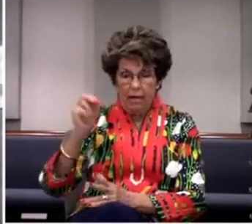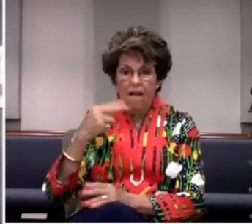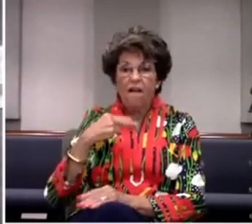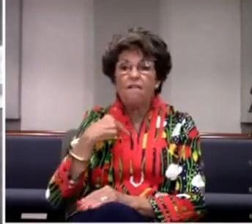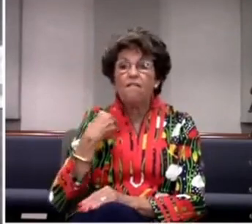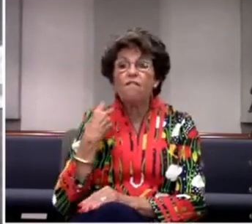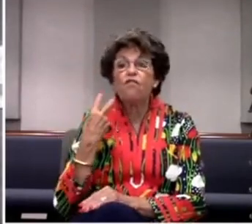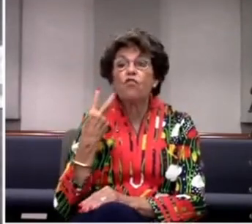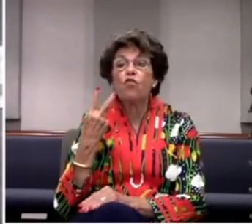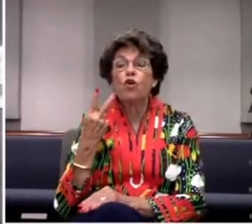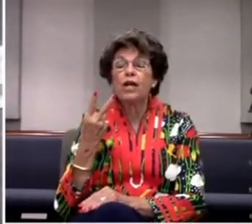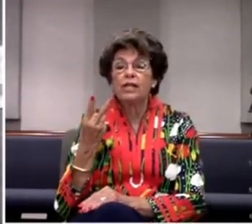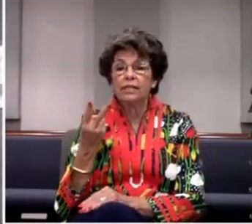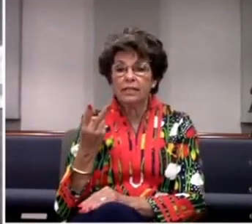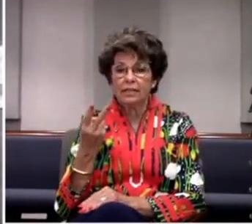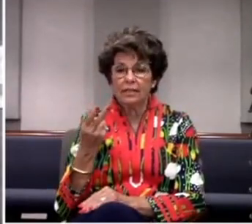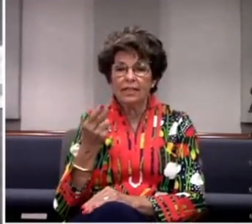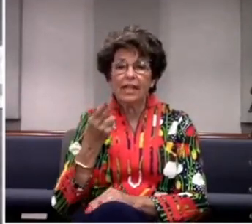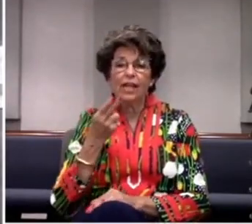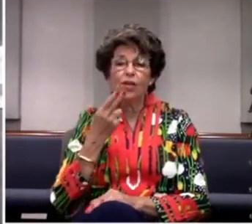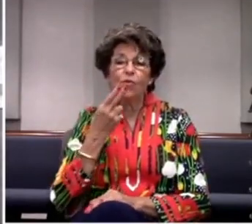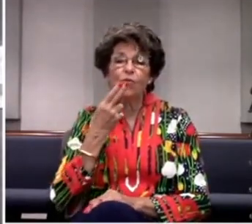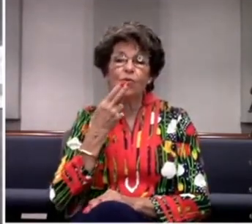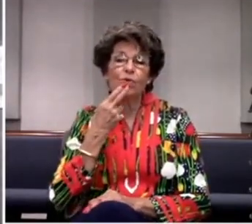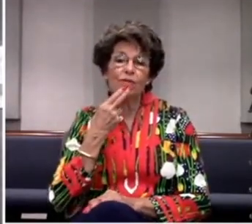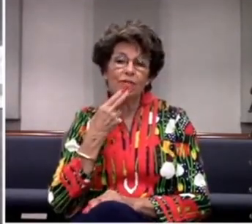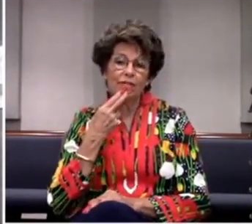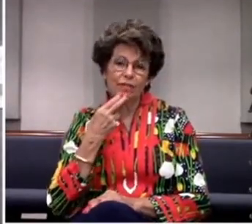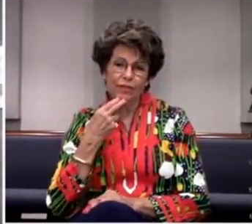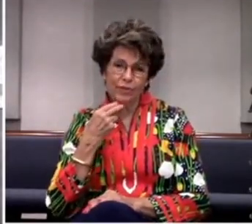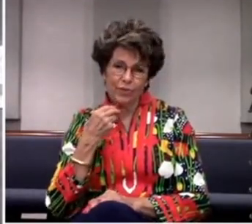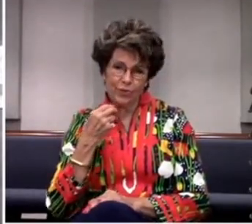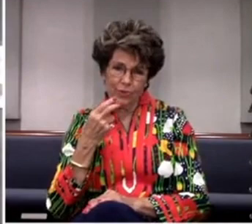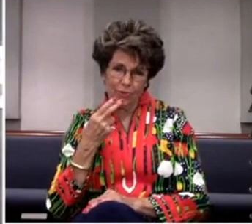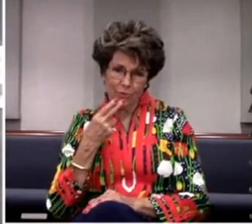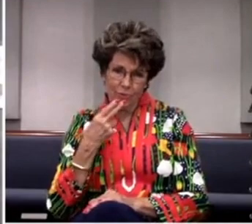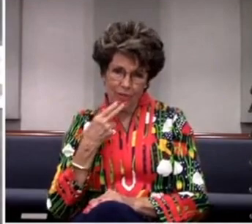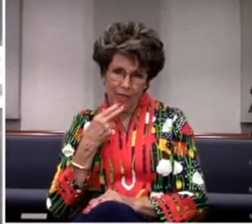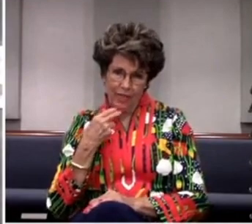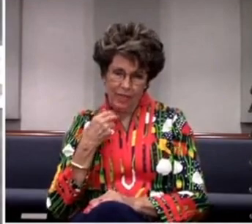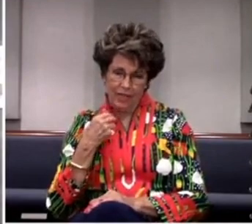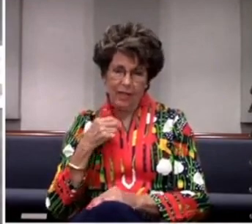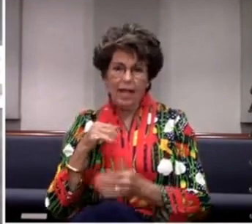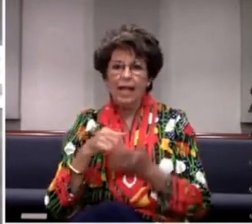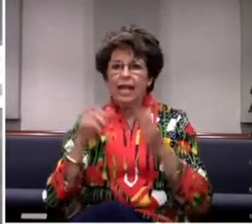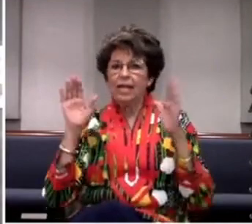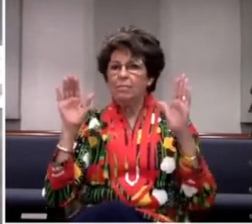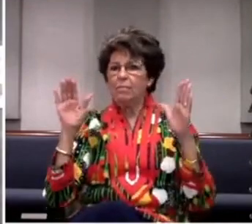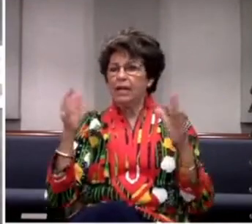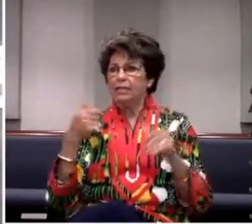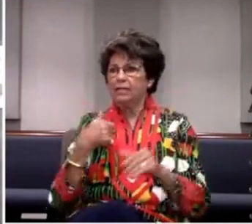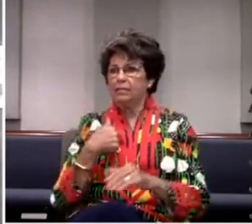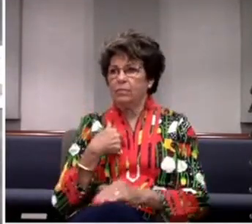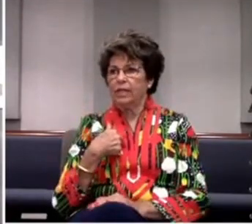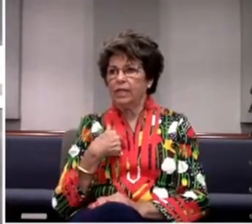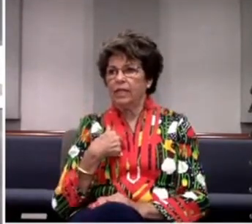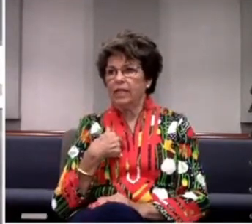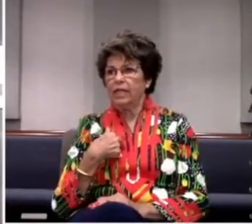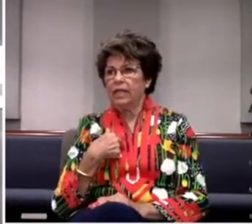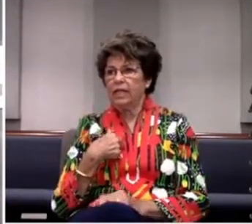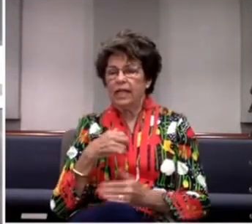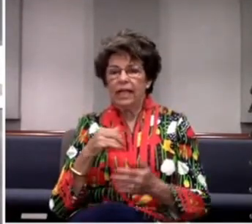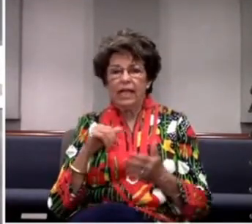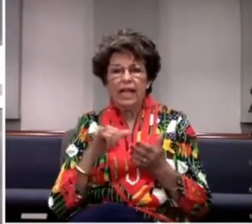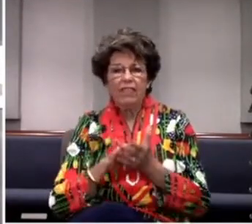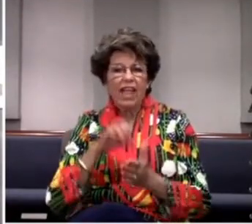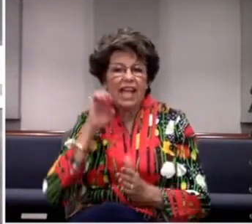It came very sweet. And very amazement. It amazes me that it didn't blow Eve's mind that an animal was talking